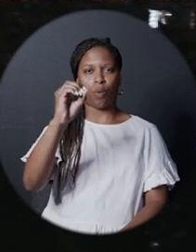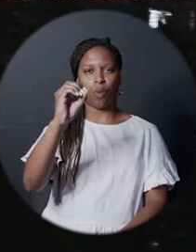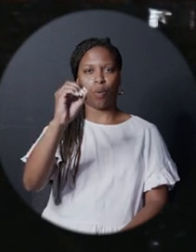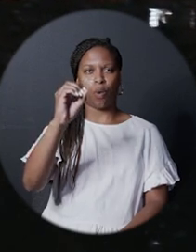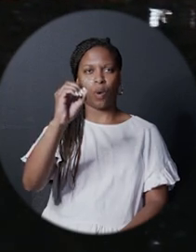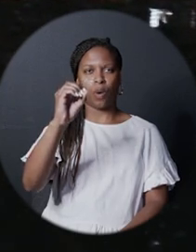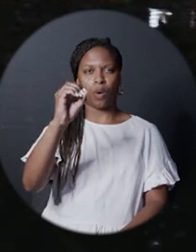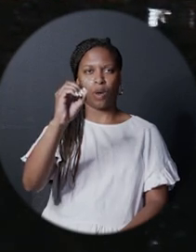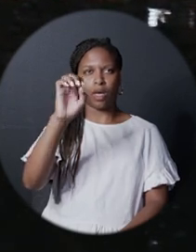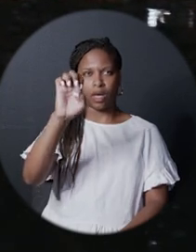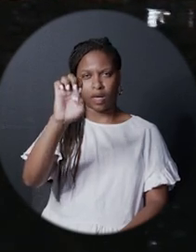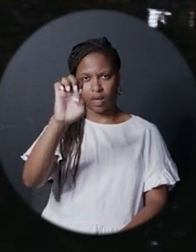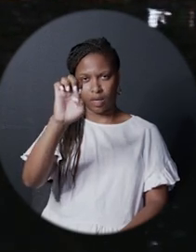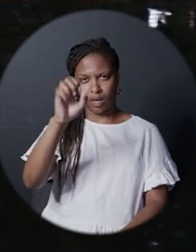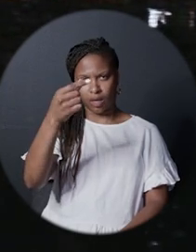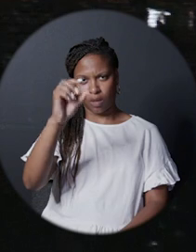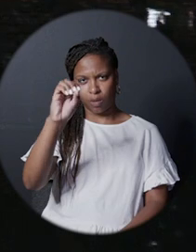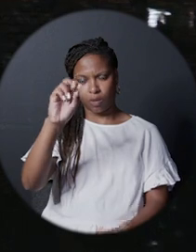E-G-O.